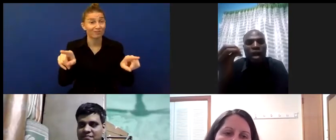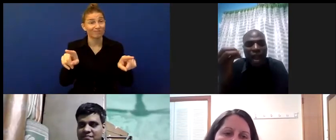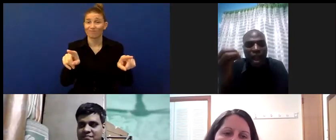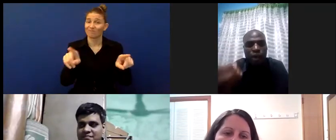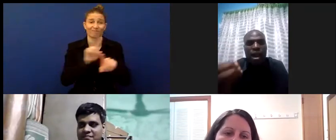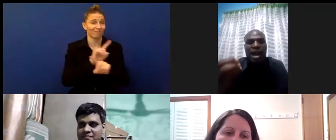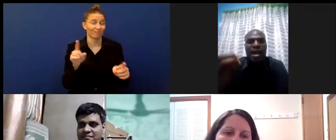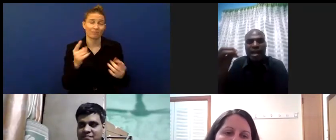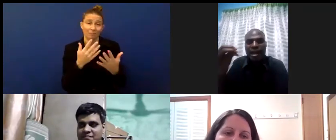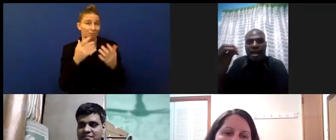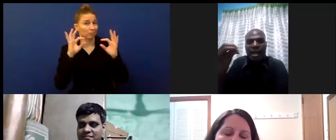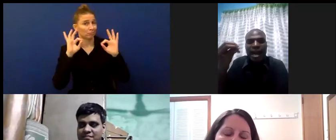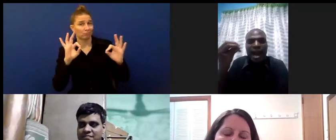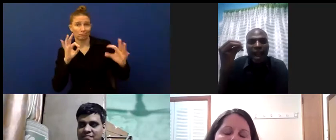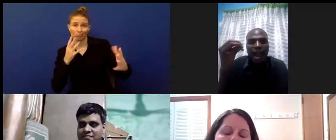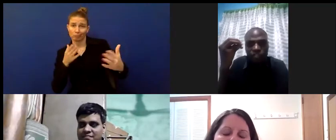to our